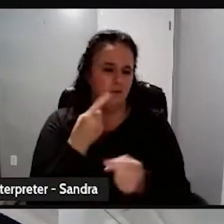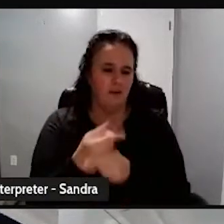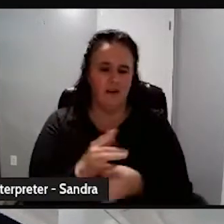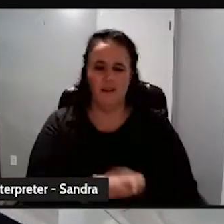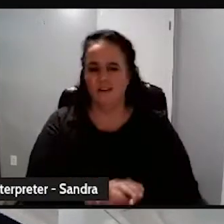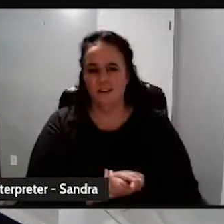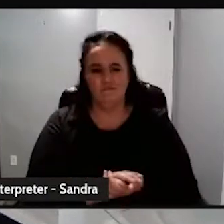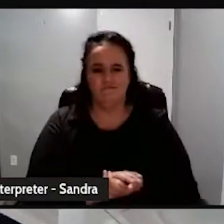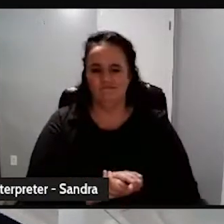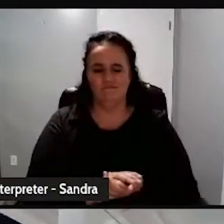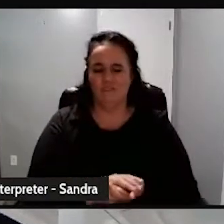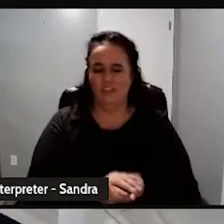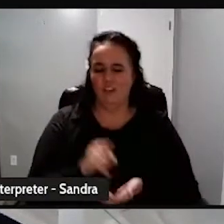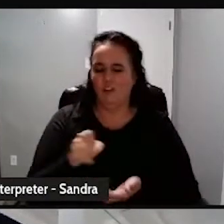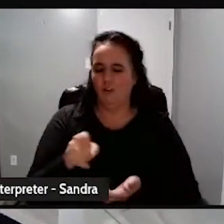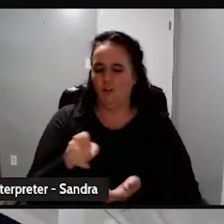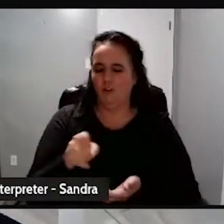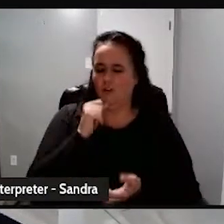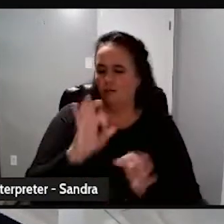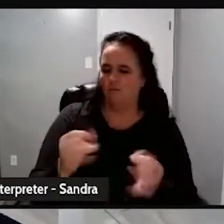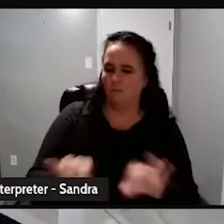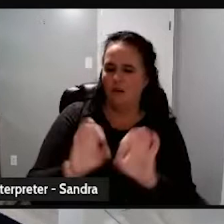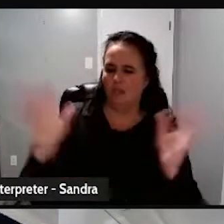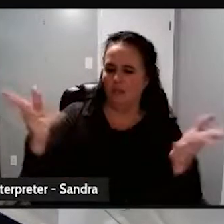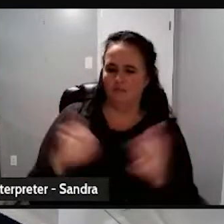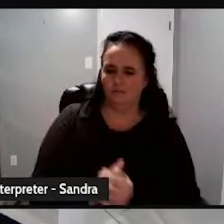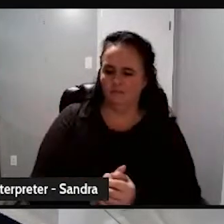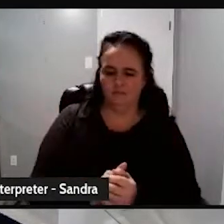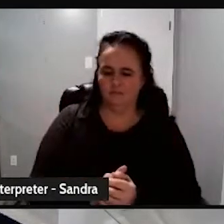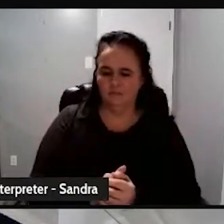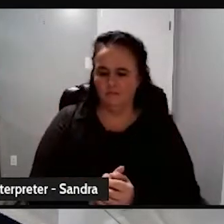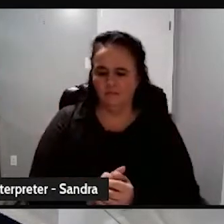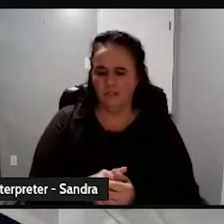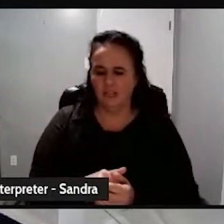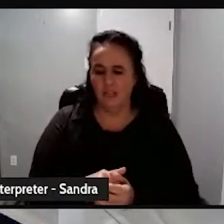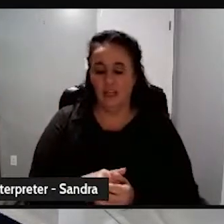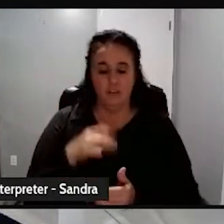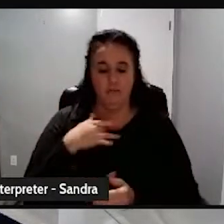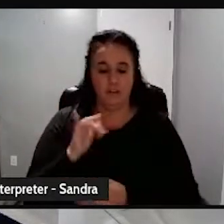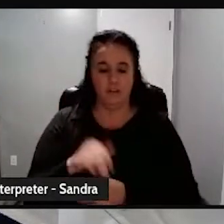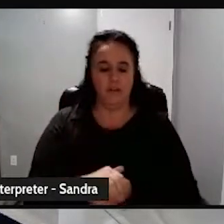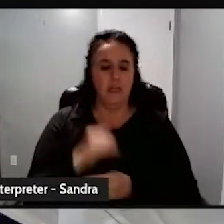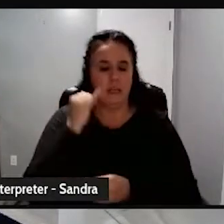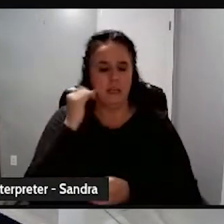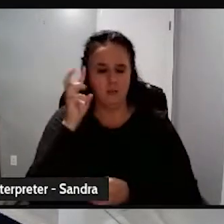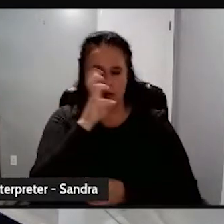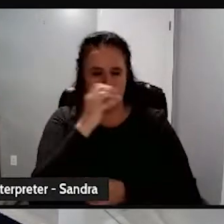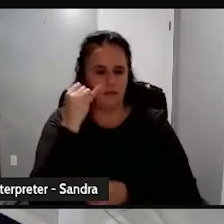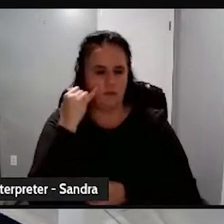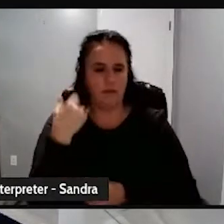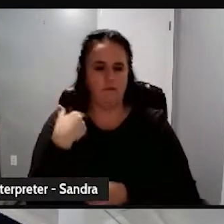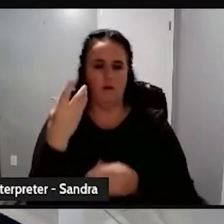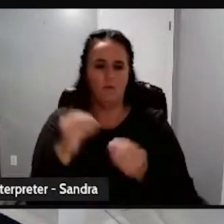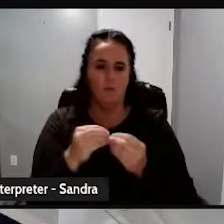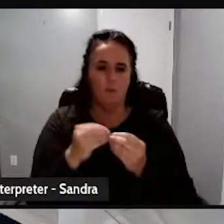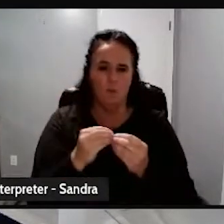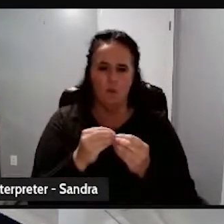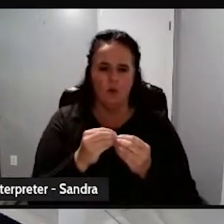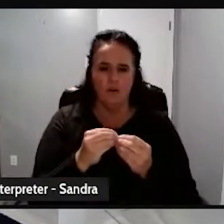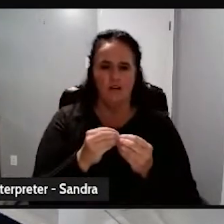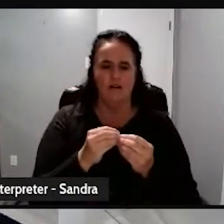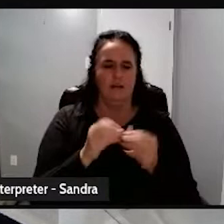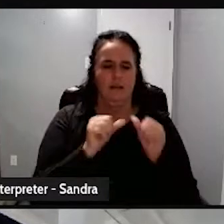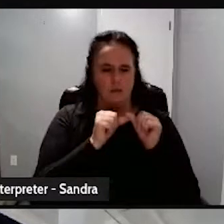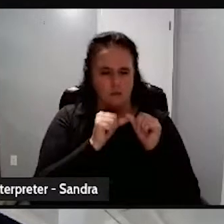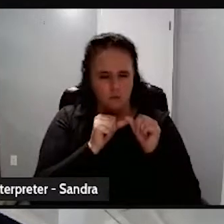that important. It's weird. And if you have one more chronic disease besides,